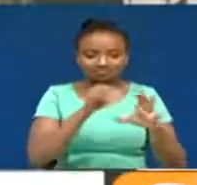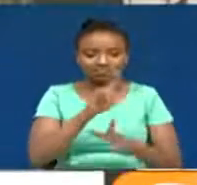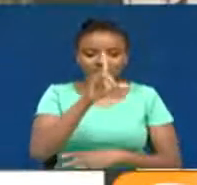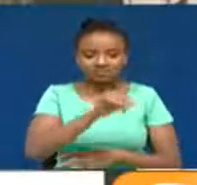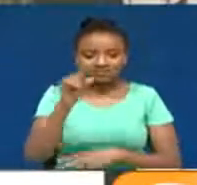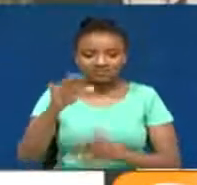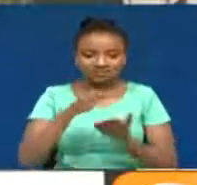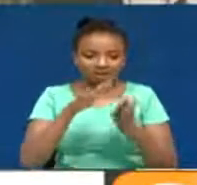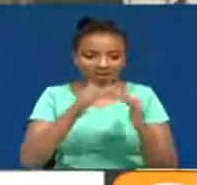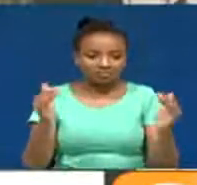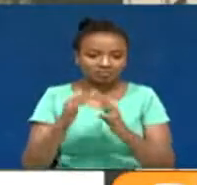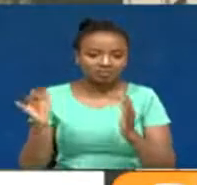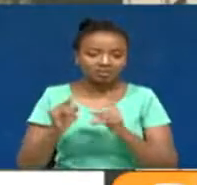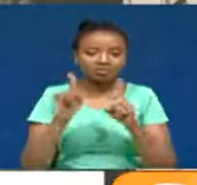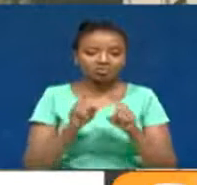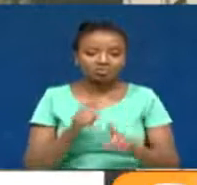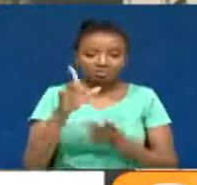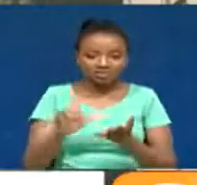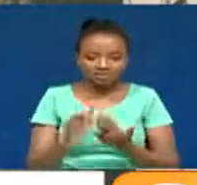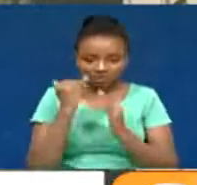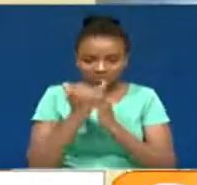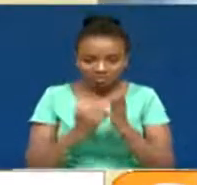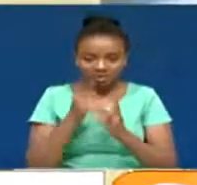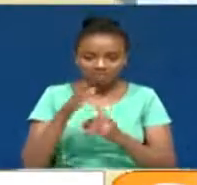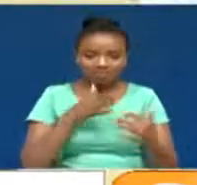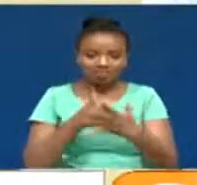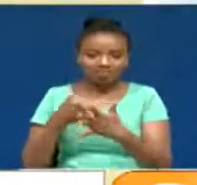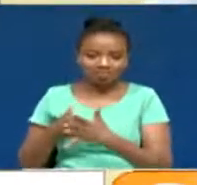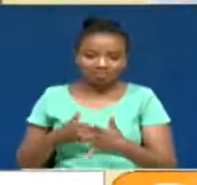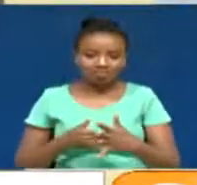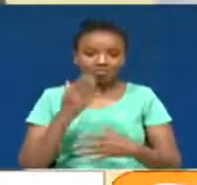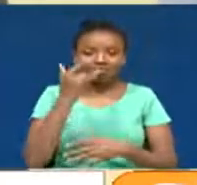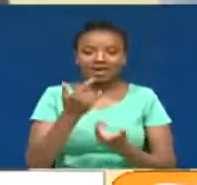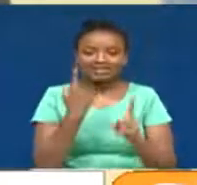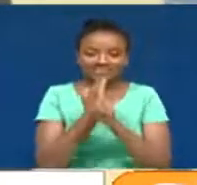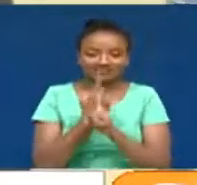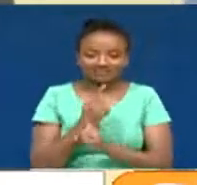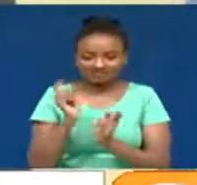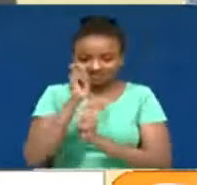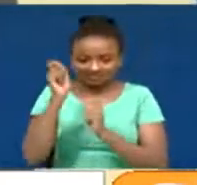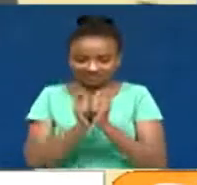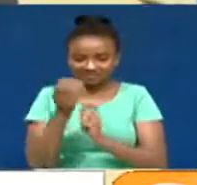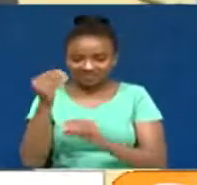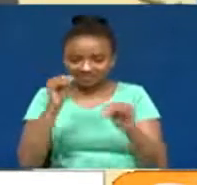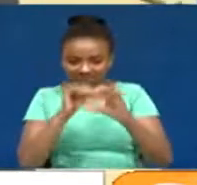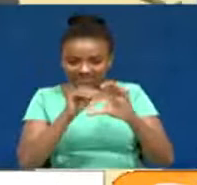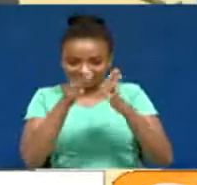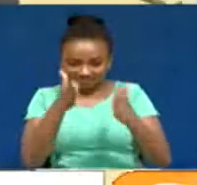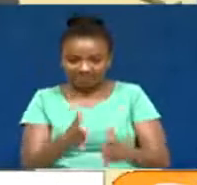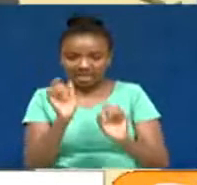The medium-term note program is a restricted public offer for sophisticated investors to be offered at an interest rate